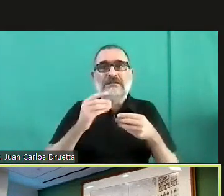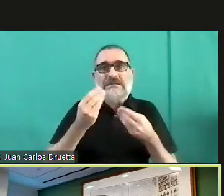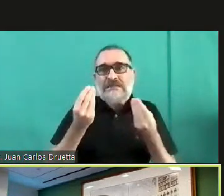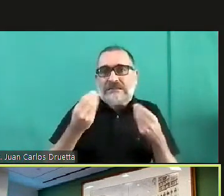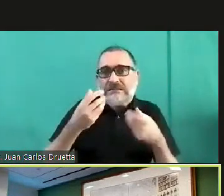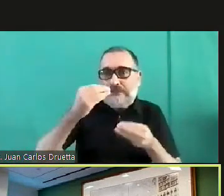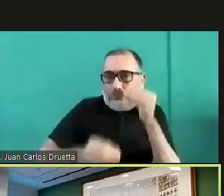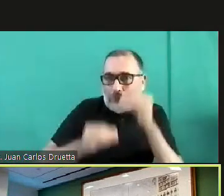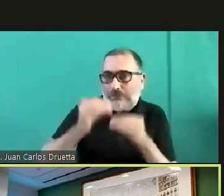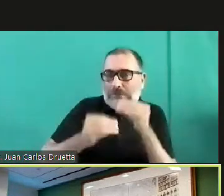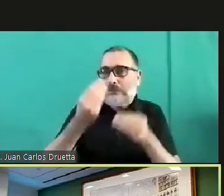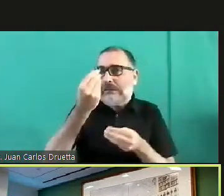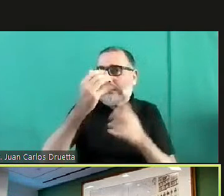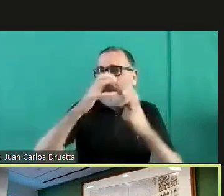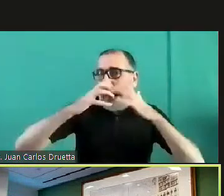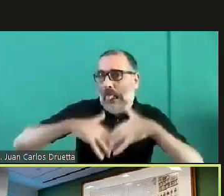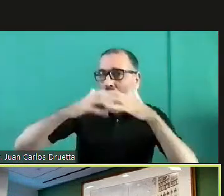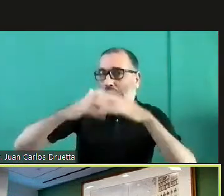time, to save lives.